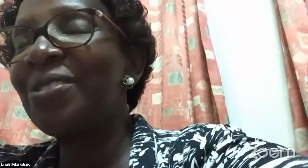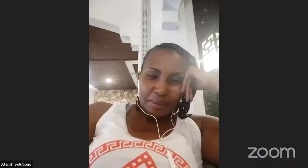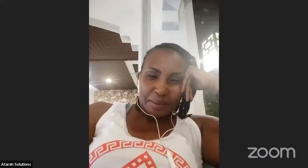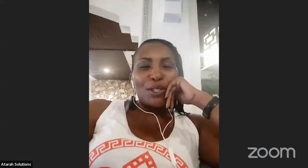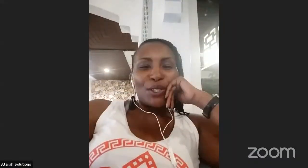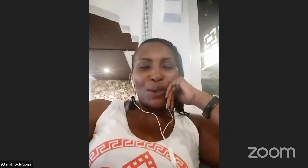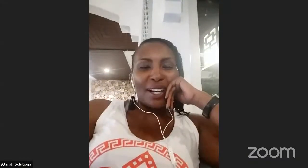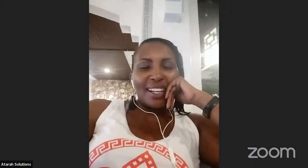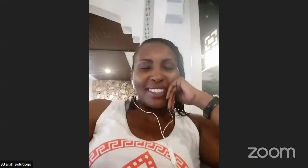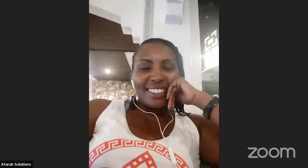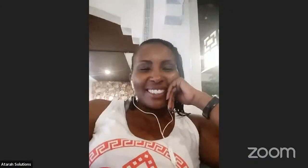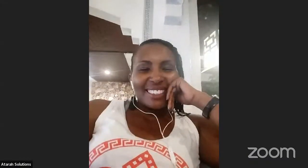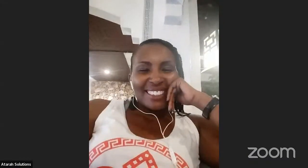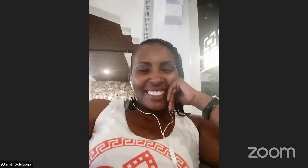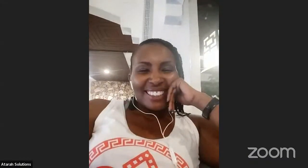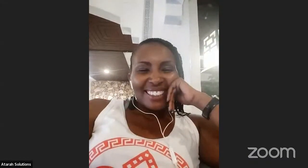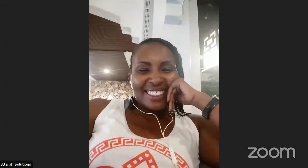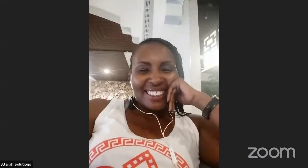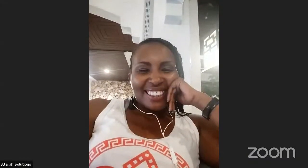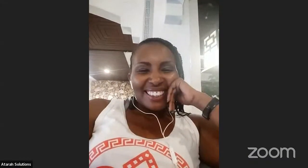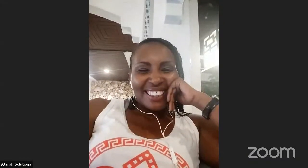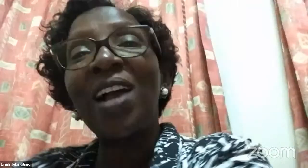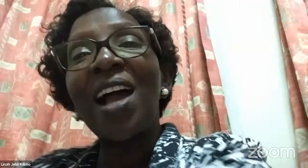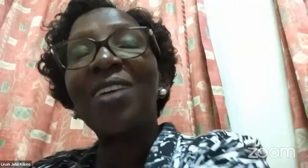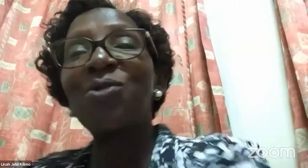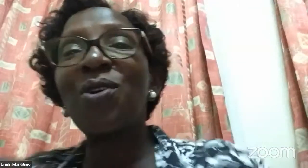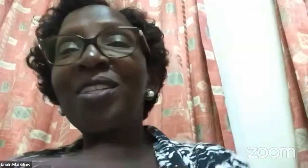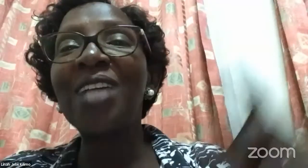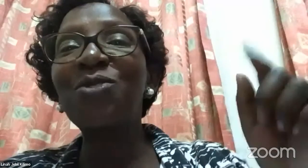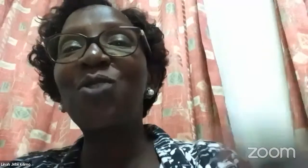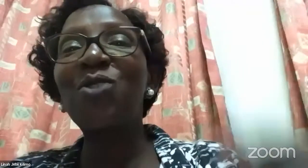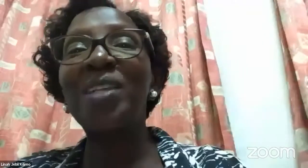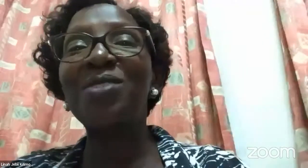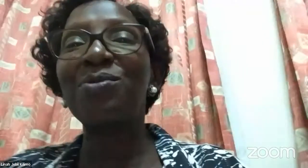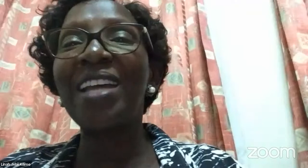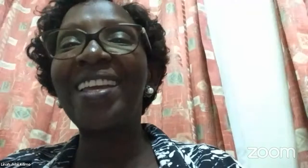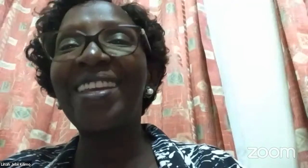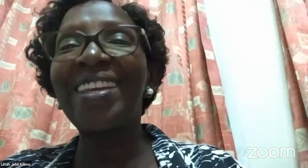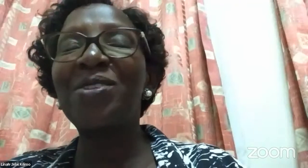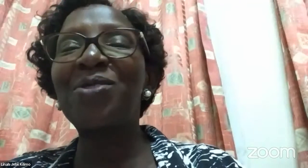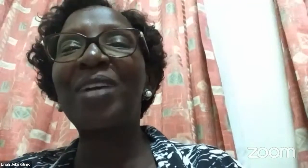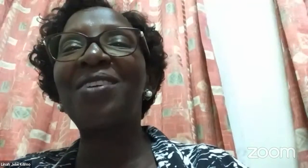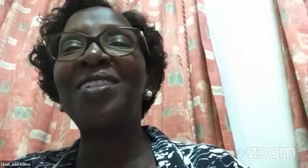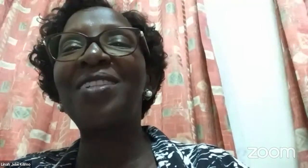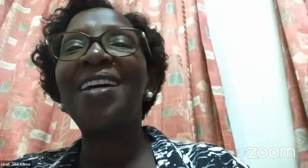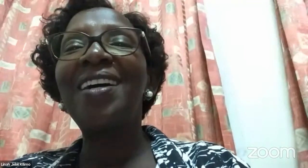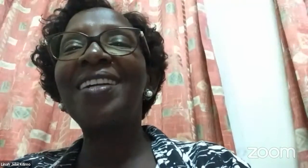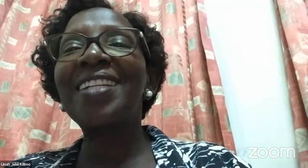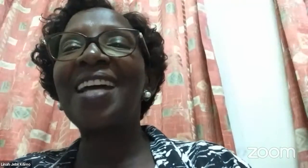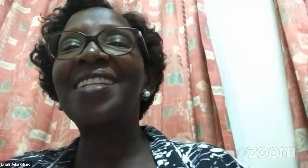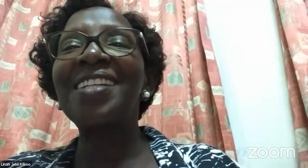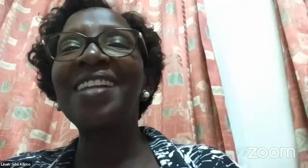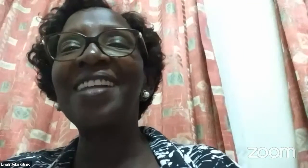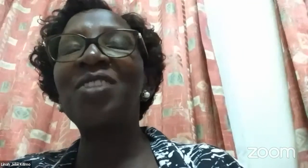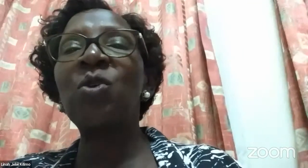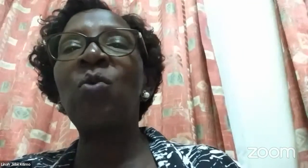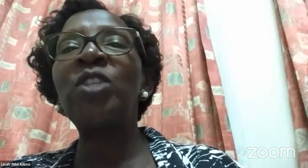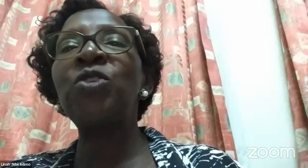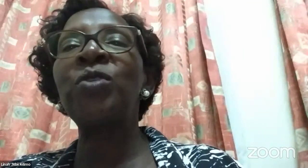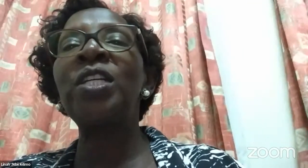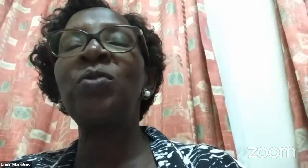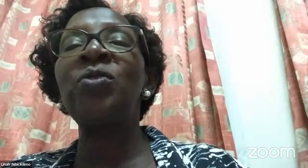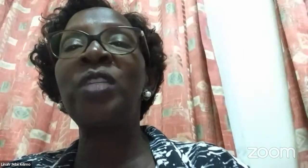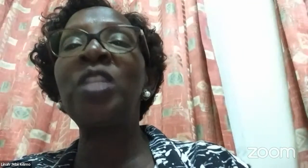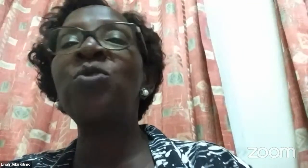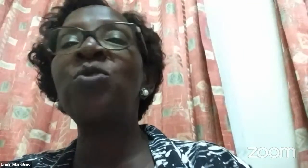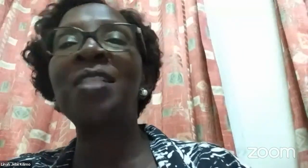Yeah. Tusonga So tukisonga. tunasonga tukisonganga. So just do your best today because you cannot return yesterday. So what